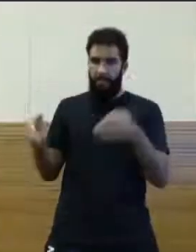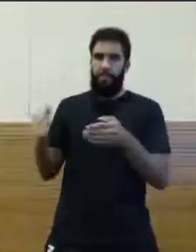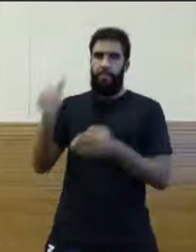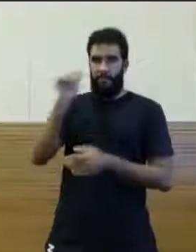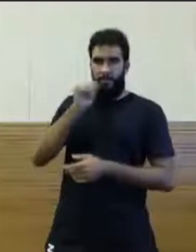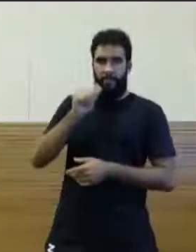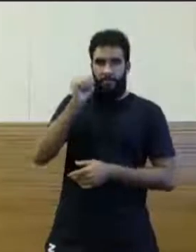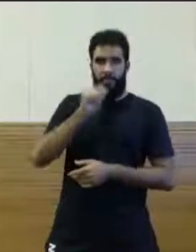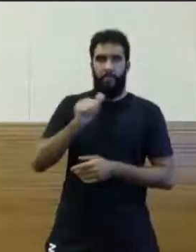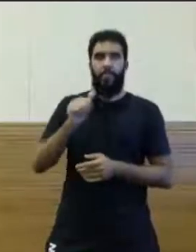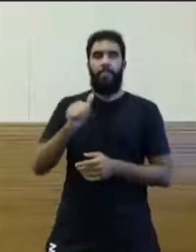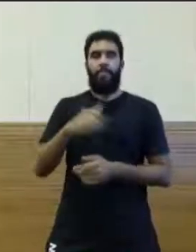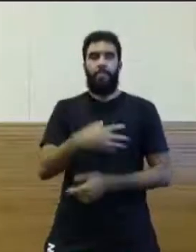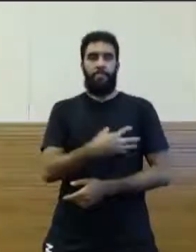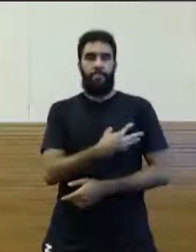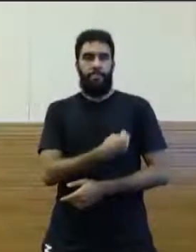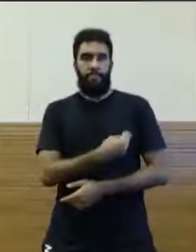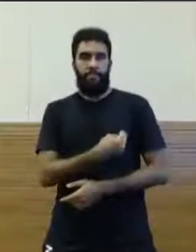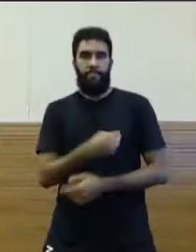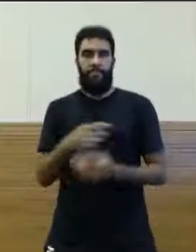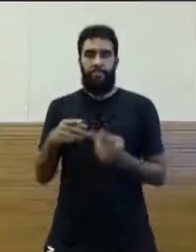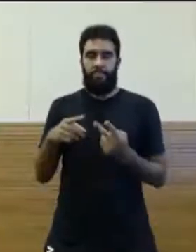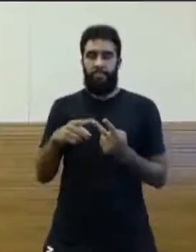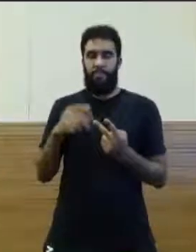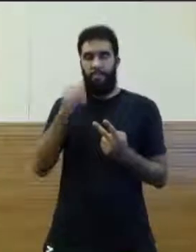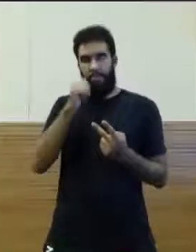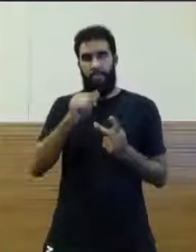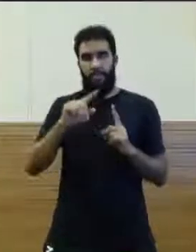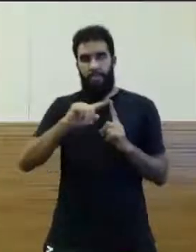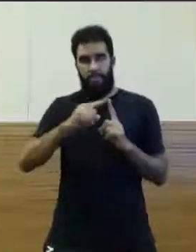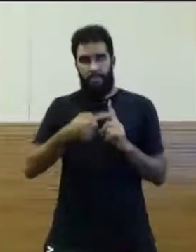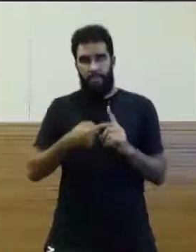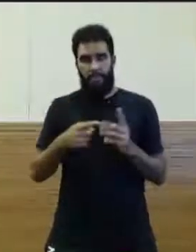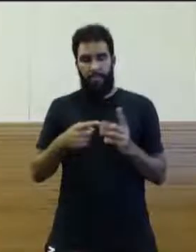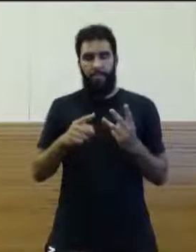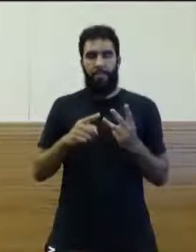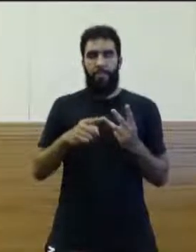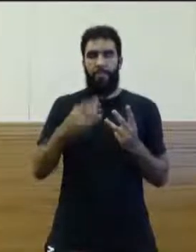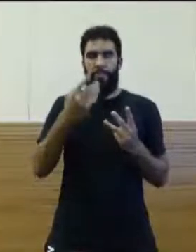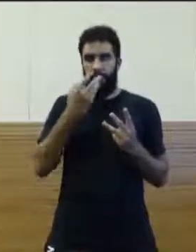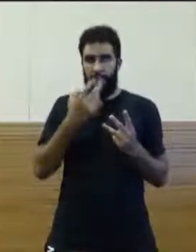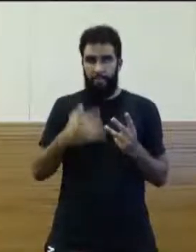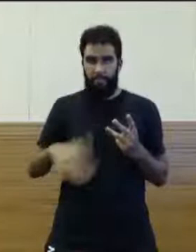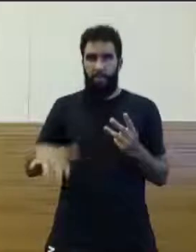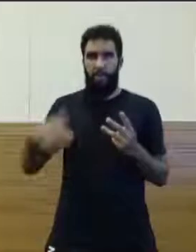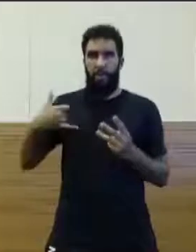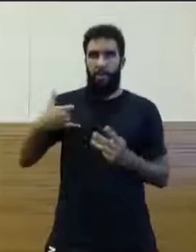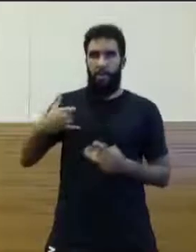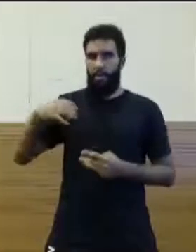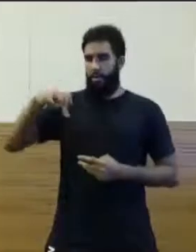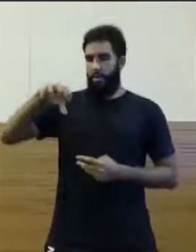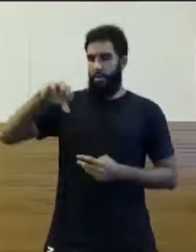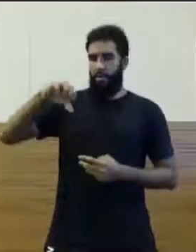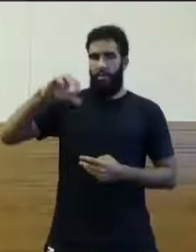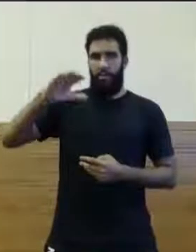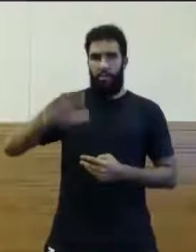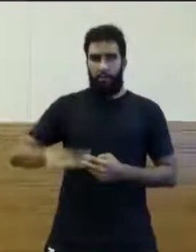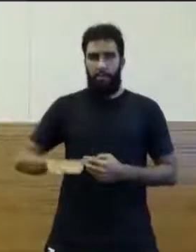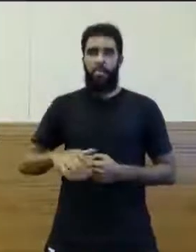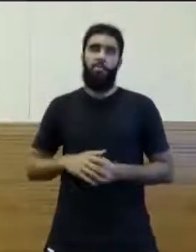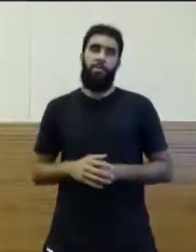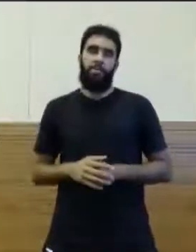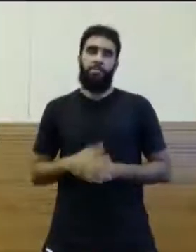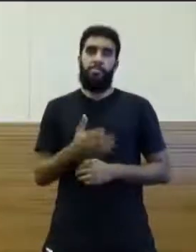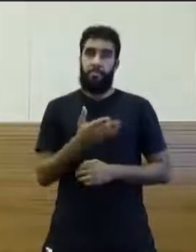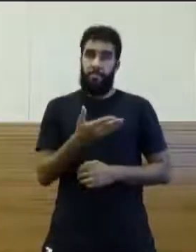to women, women who are breastfeeding, who are pregnant, those under 2 years of